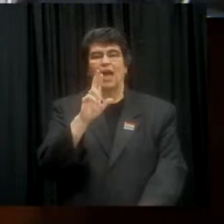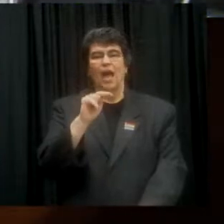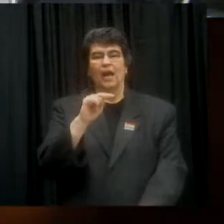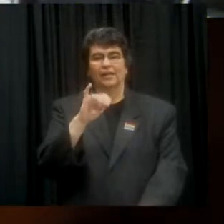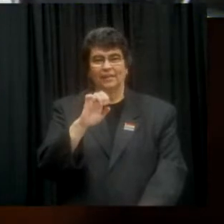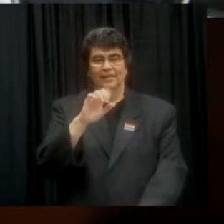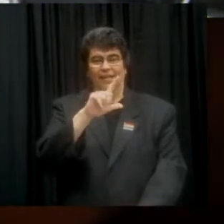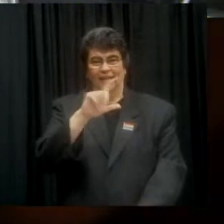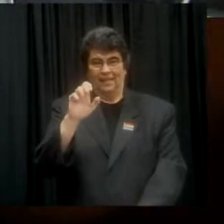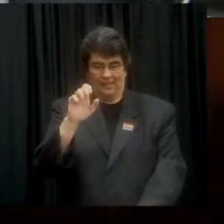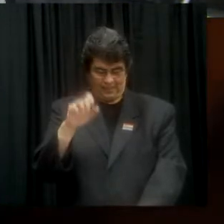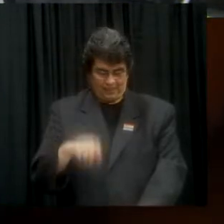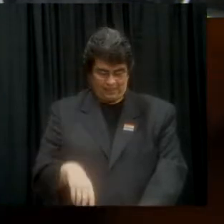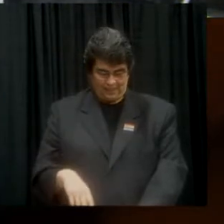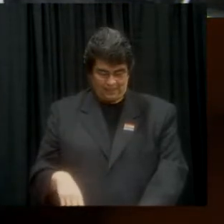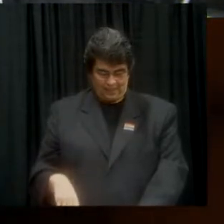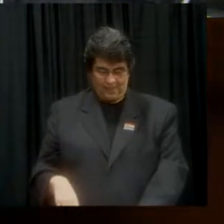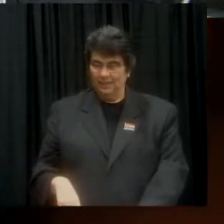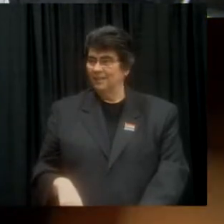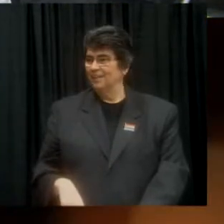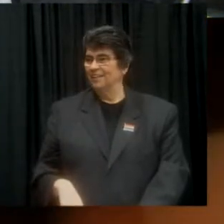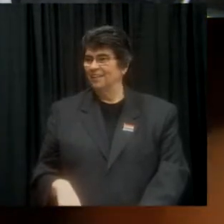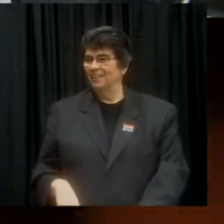Annie Lee.